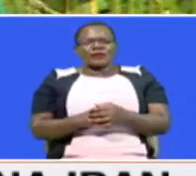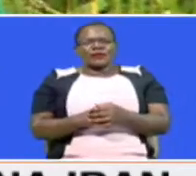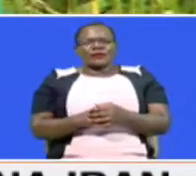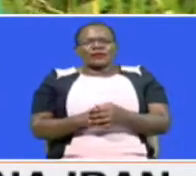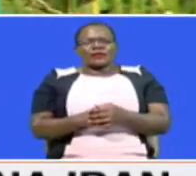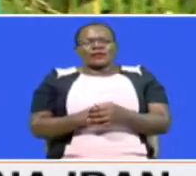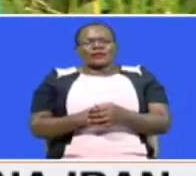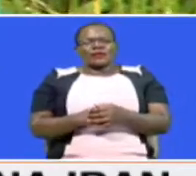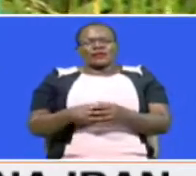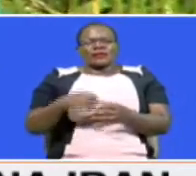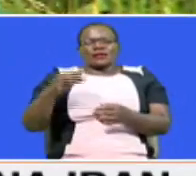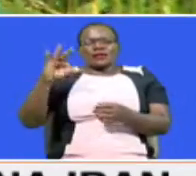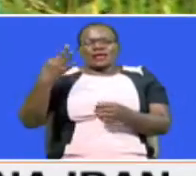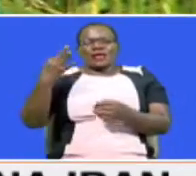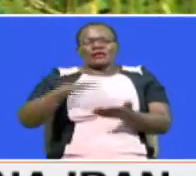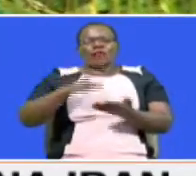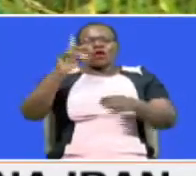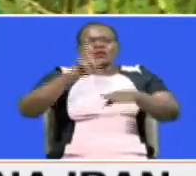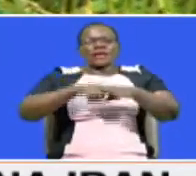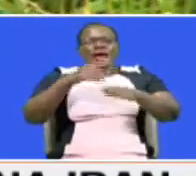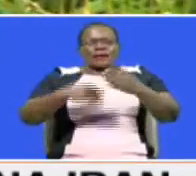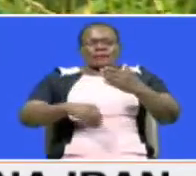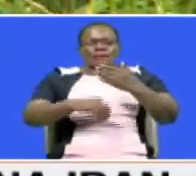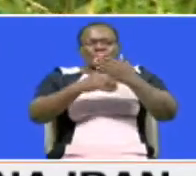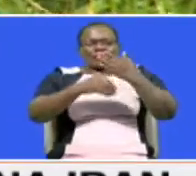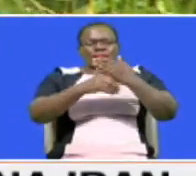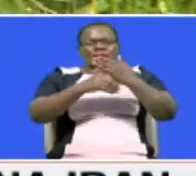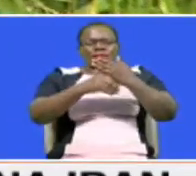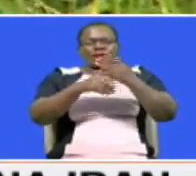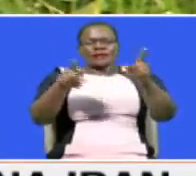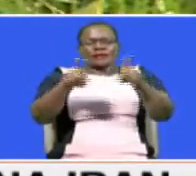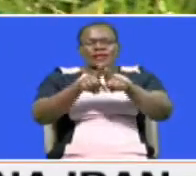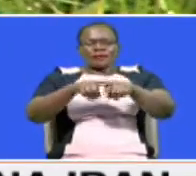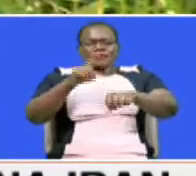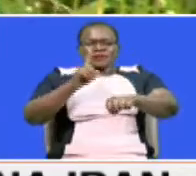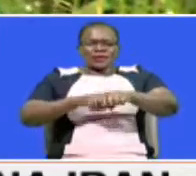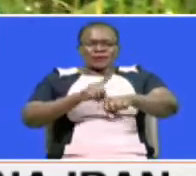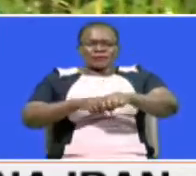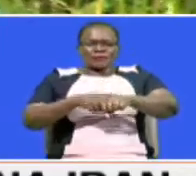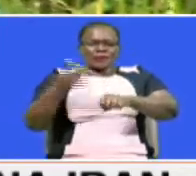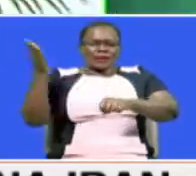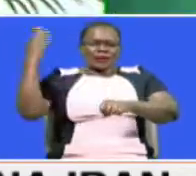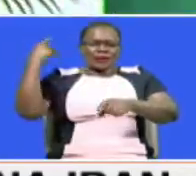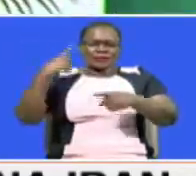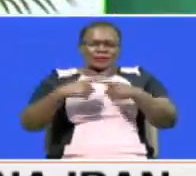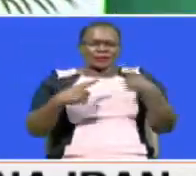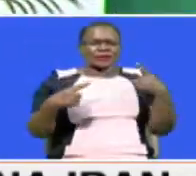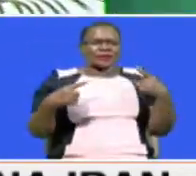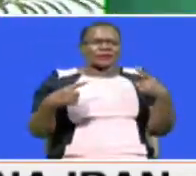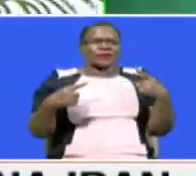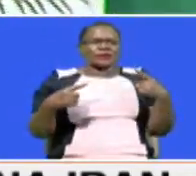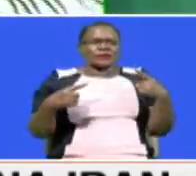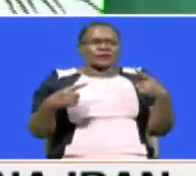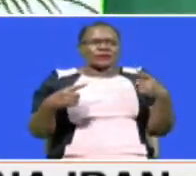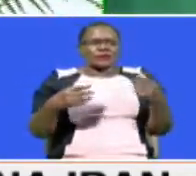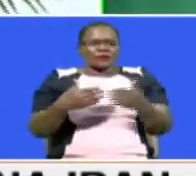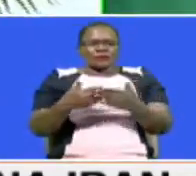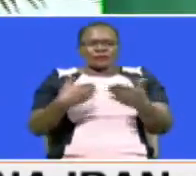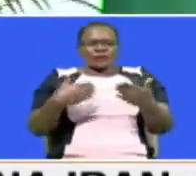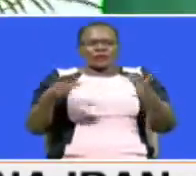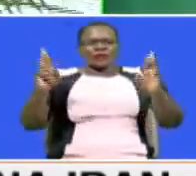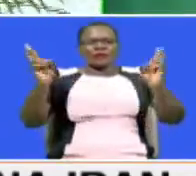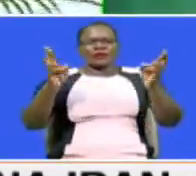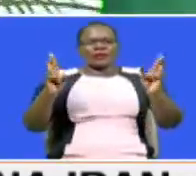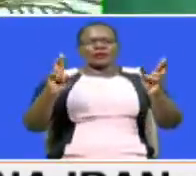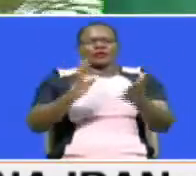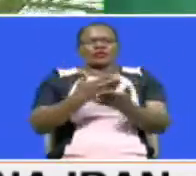an eightfold increase from sales for the same period last year. Ready to declare our readiness to